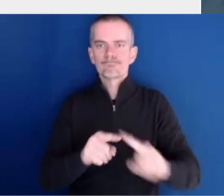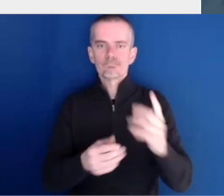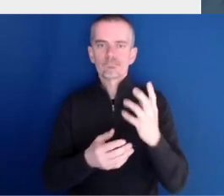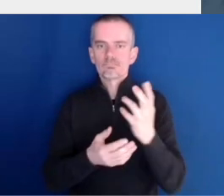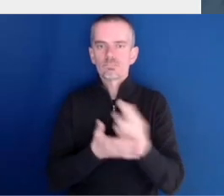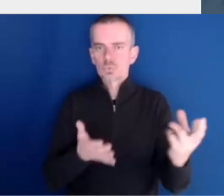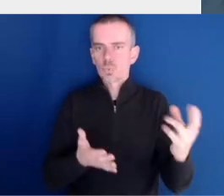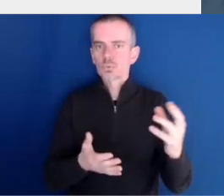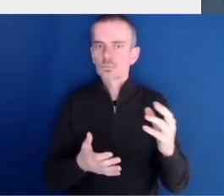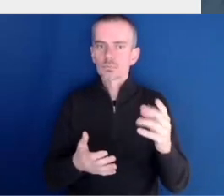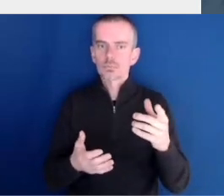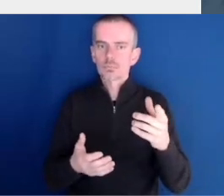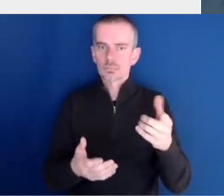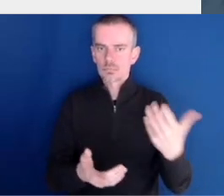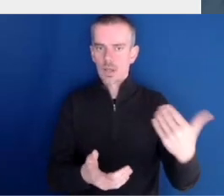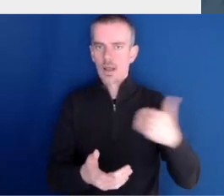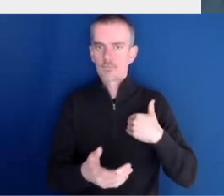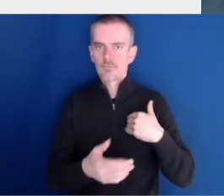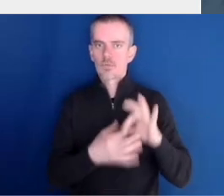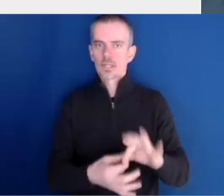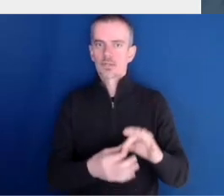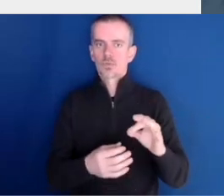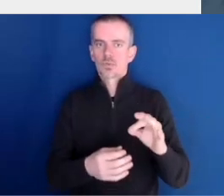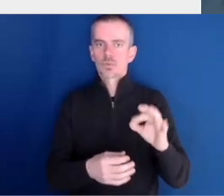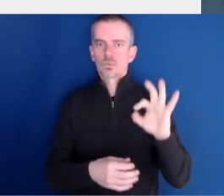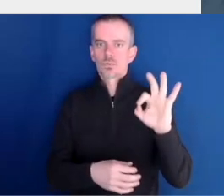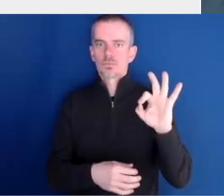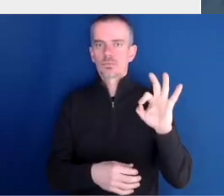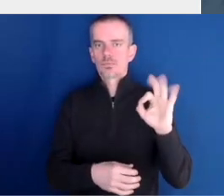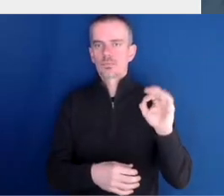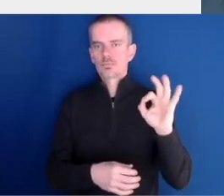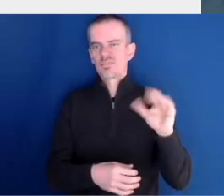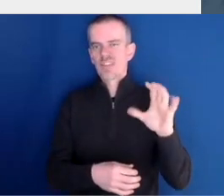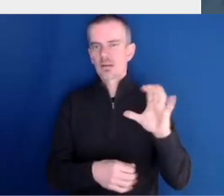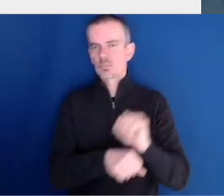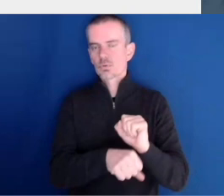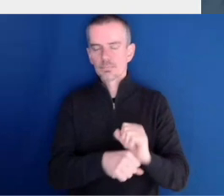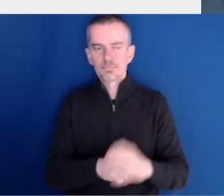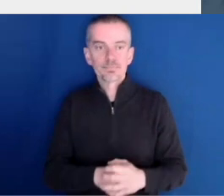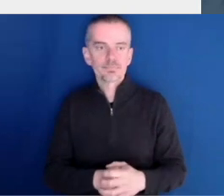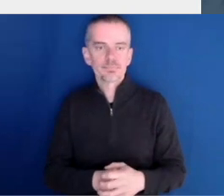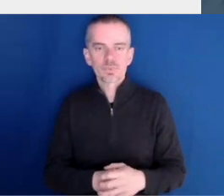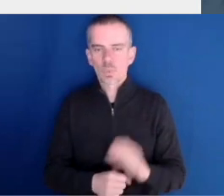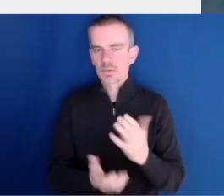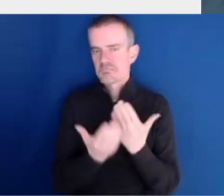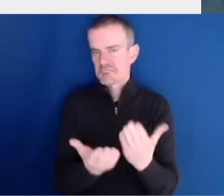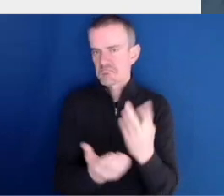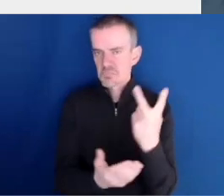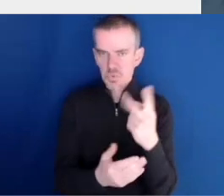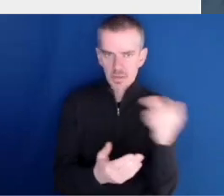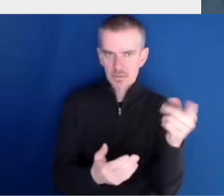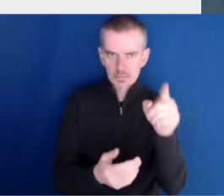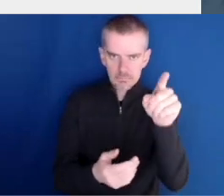resources related to fire adaptation work. So both of those are places to head for a number of